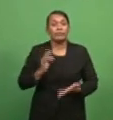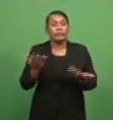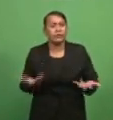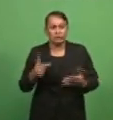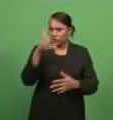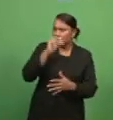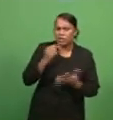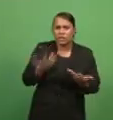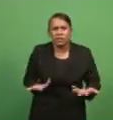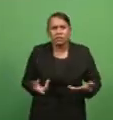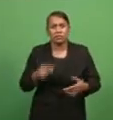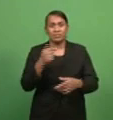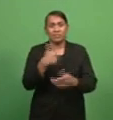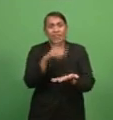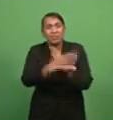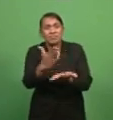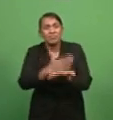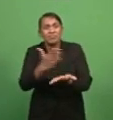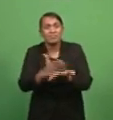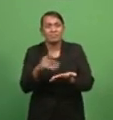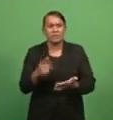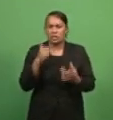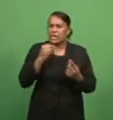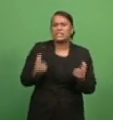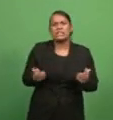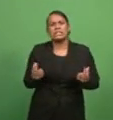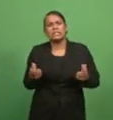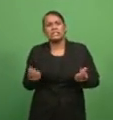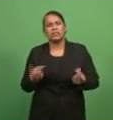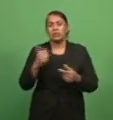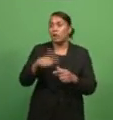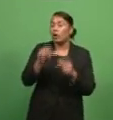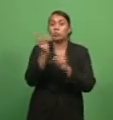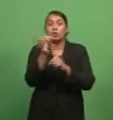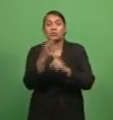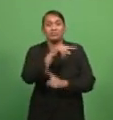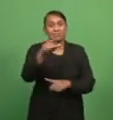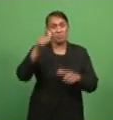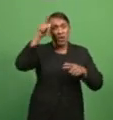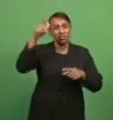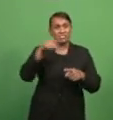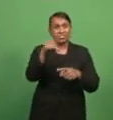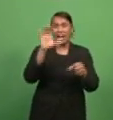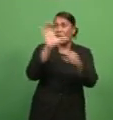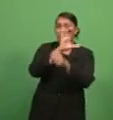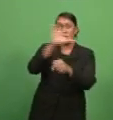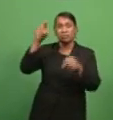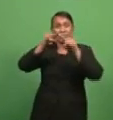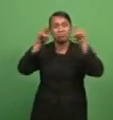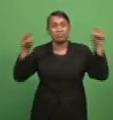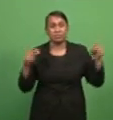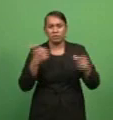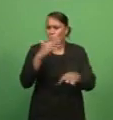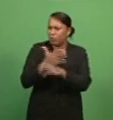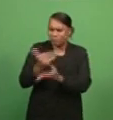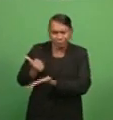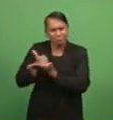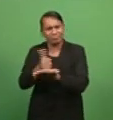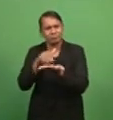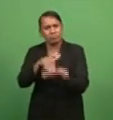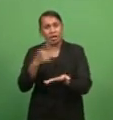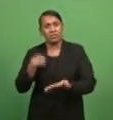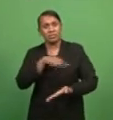for FNPF. It's very important for employers to assist us in having